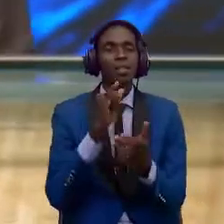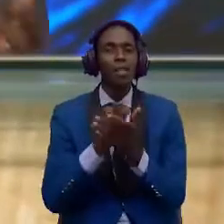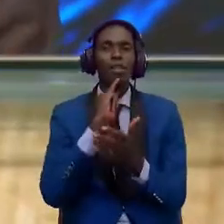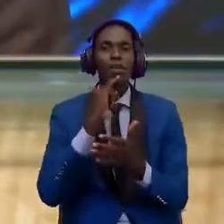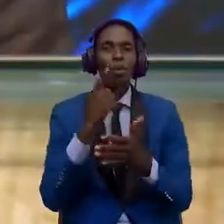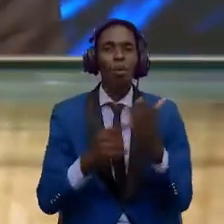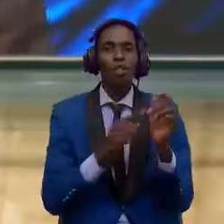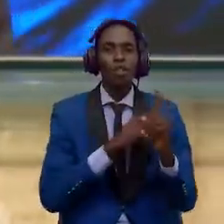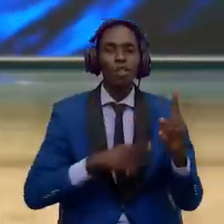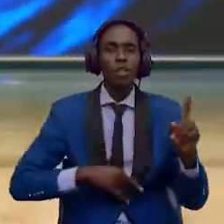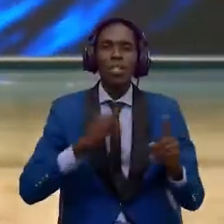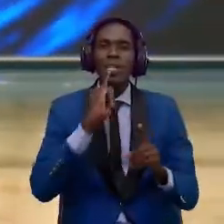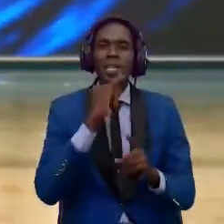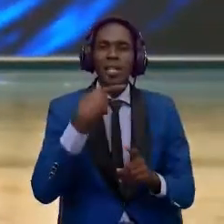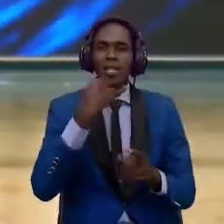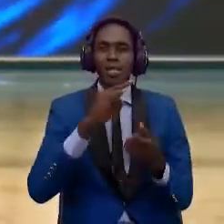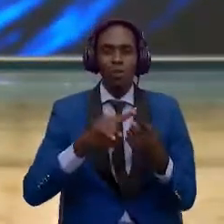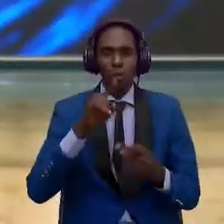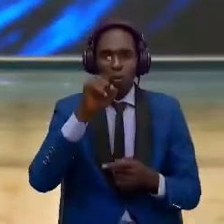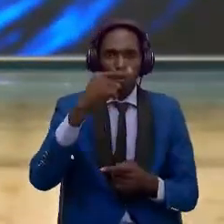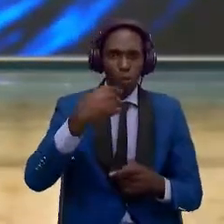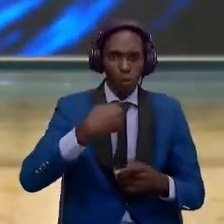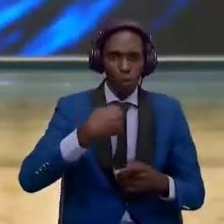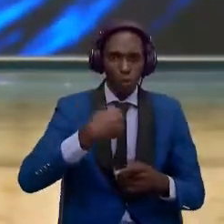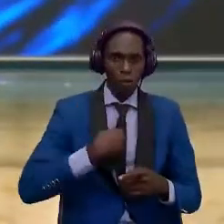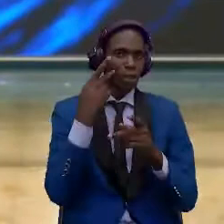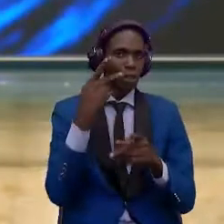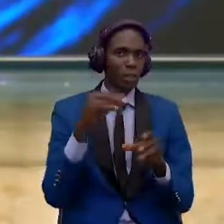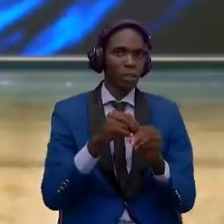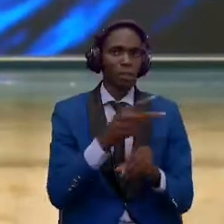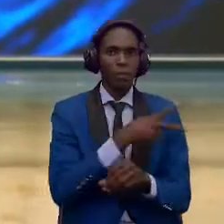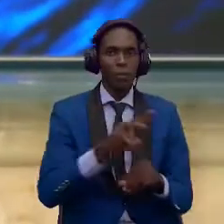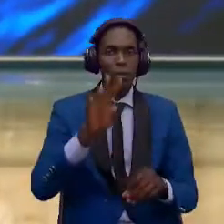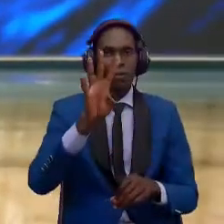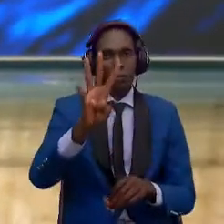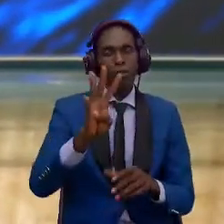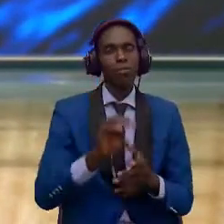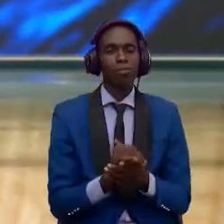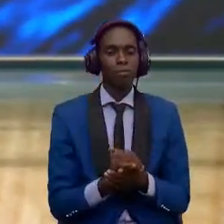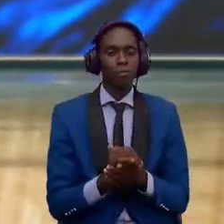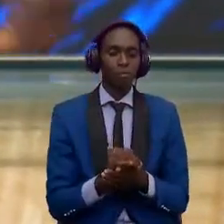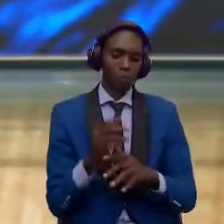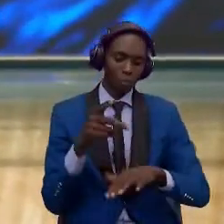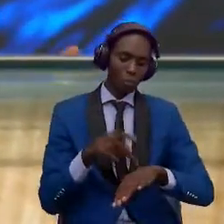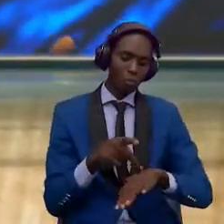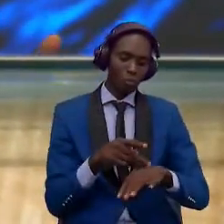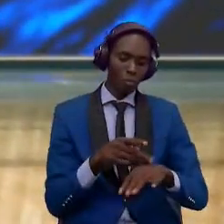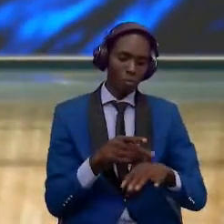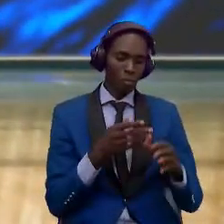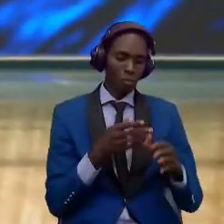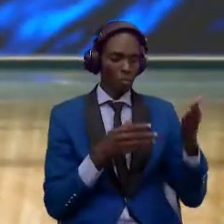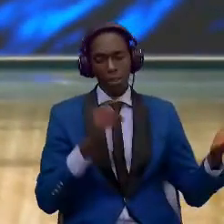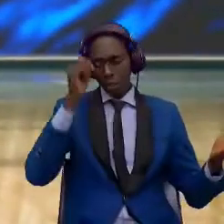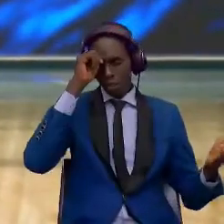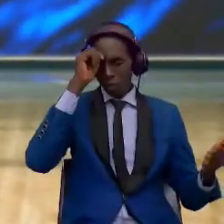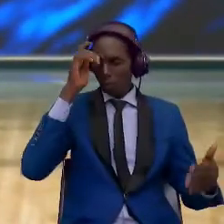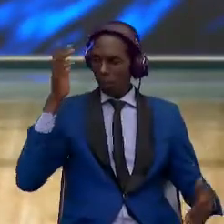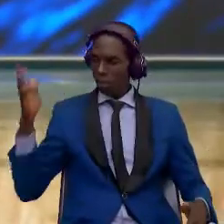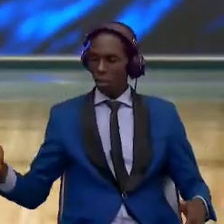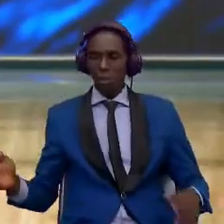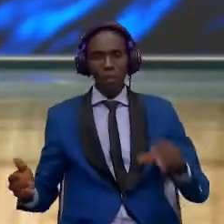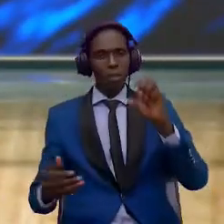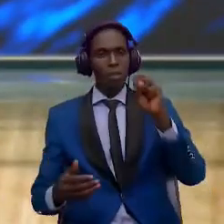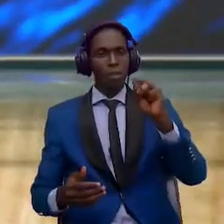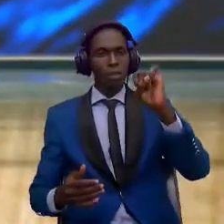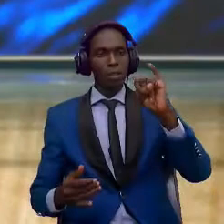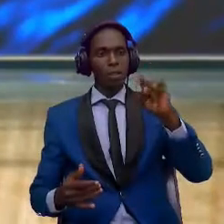us, and that's what the Lord is pointing out. Look at verse 4. We have Paul, and we have Timothy, and we have Silas.